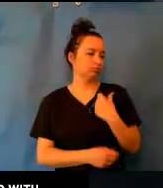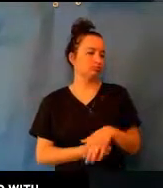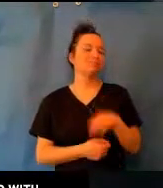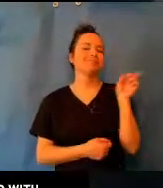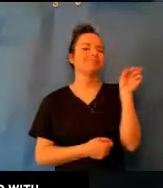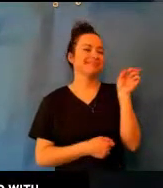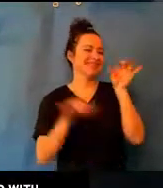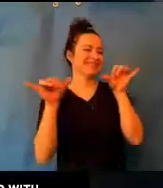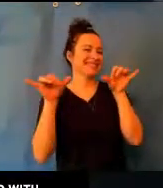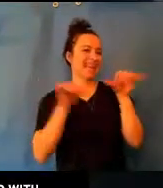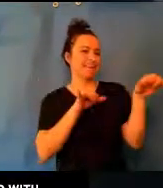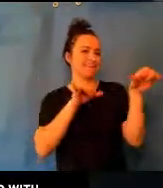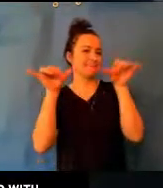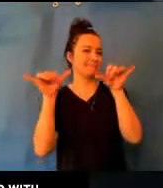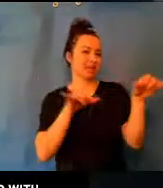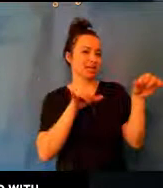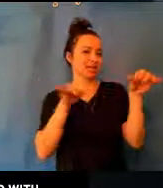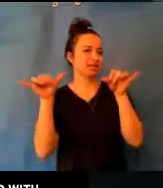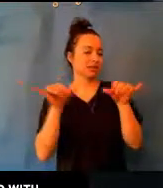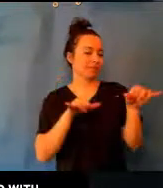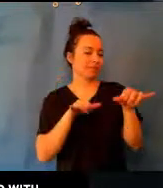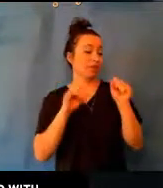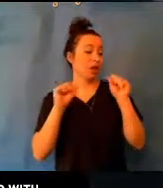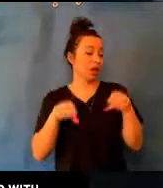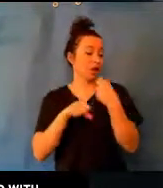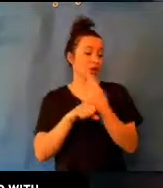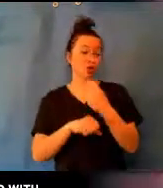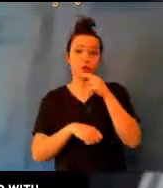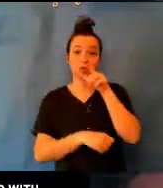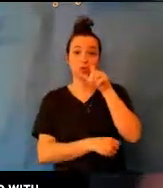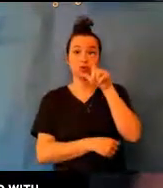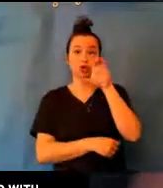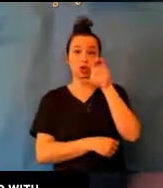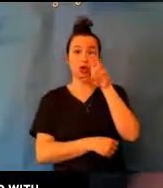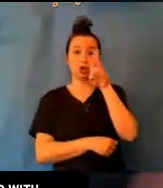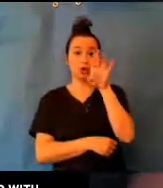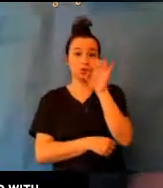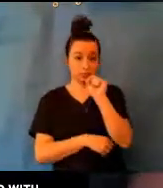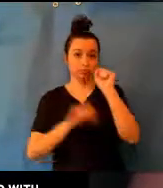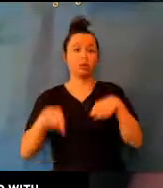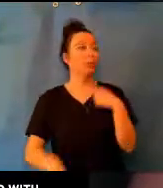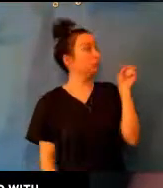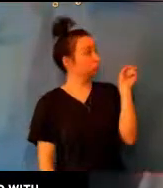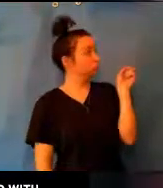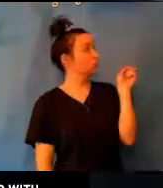So they all have to be the exact same. I could use linking cubes.